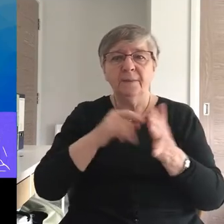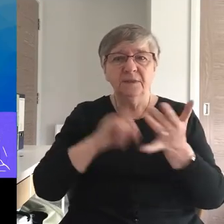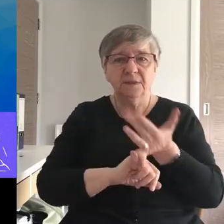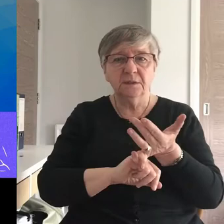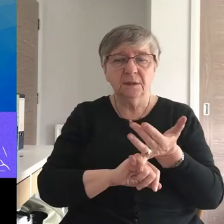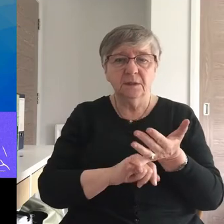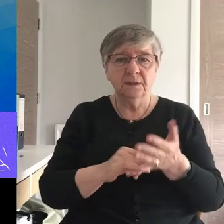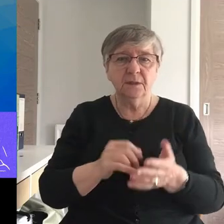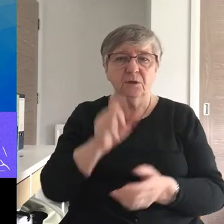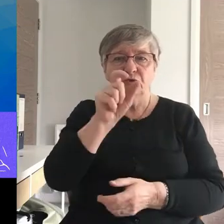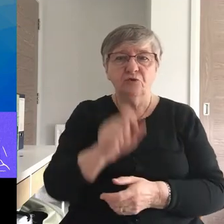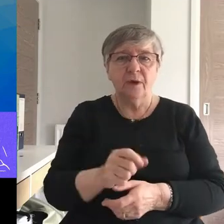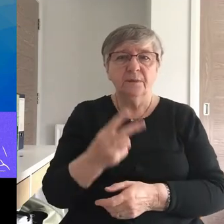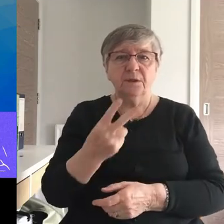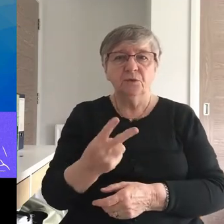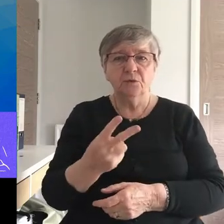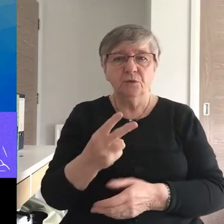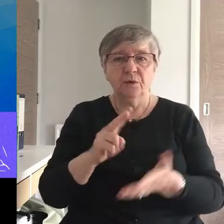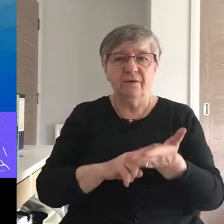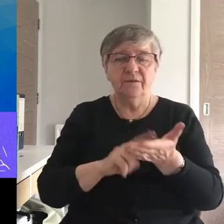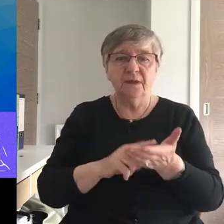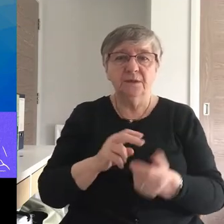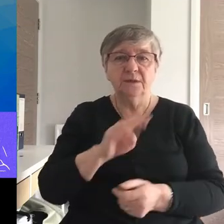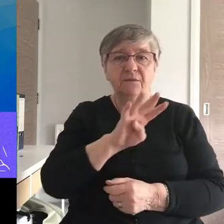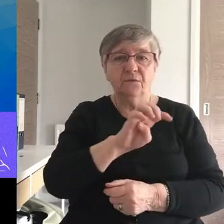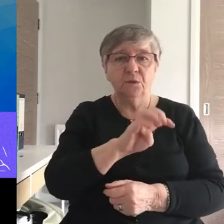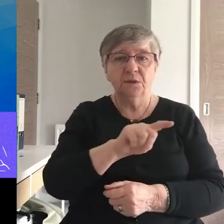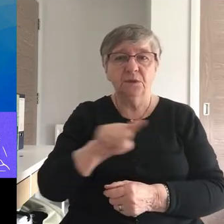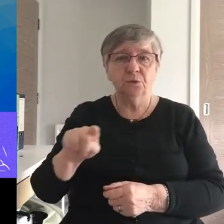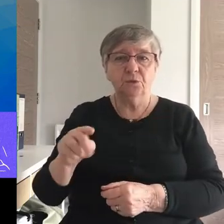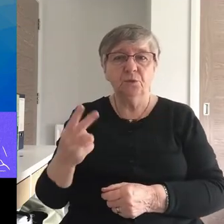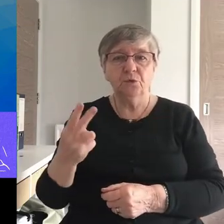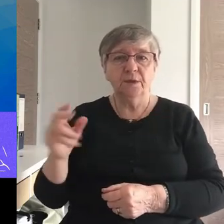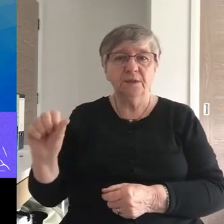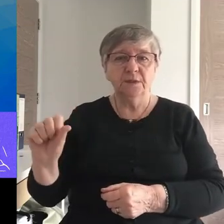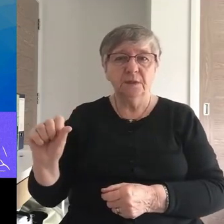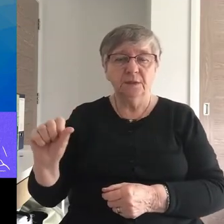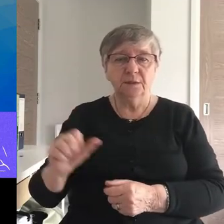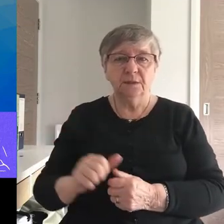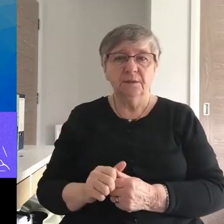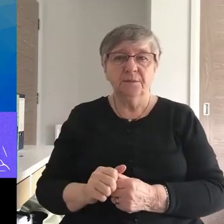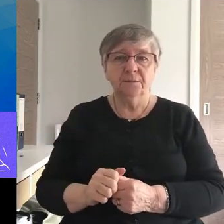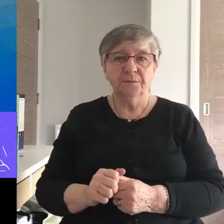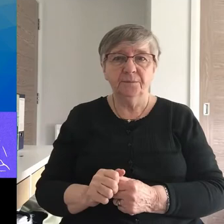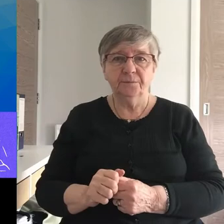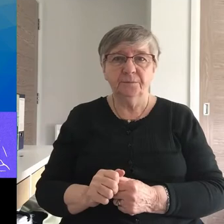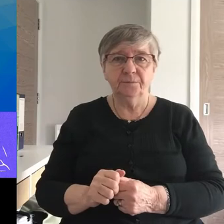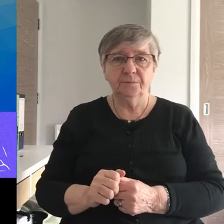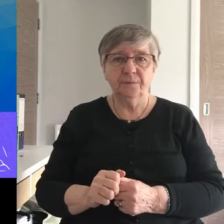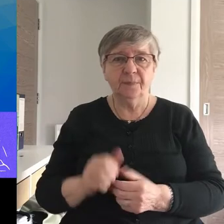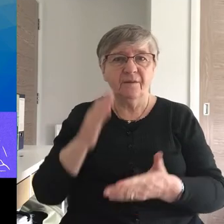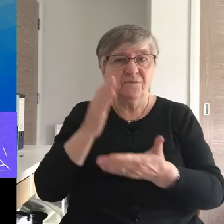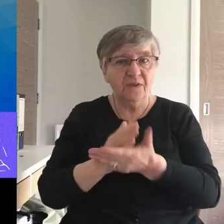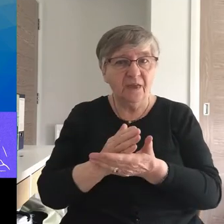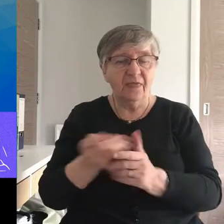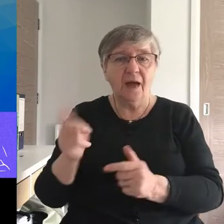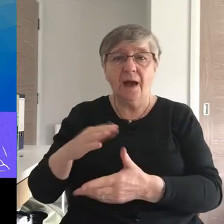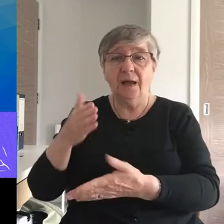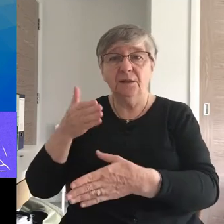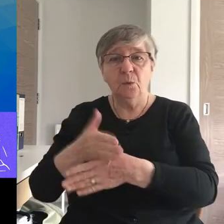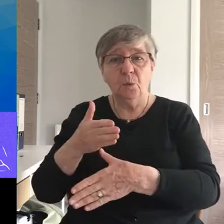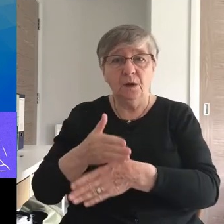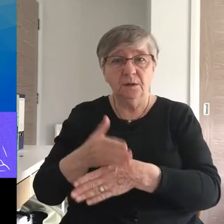James. James chapter 2, reading from verse 14 to verse 26. Faith and